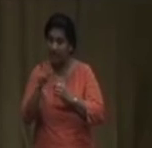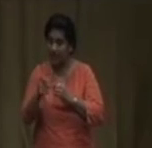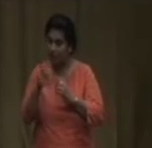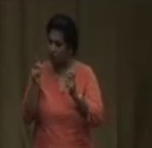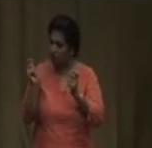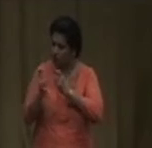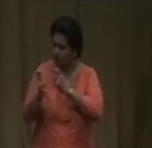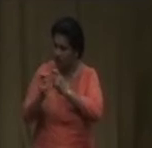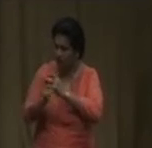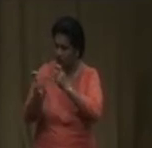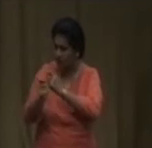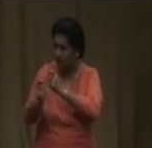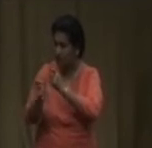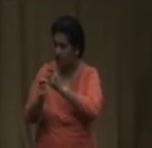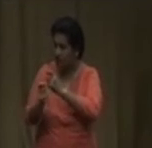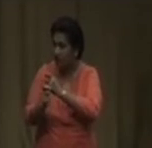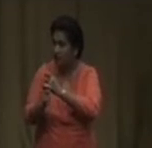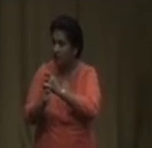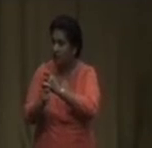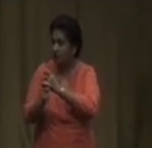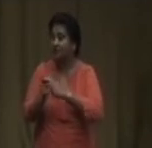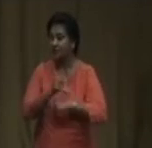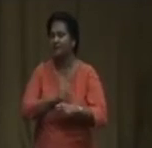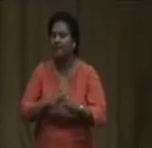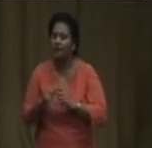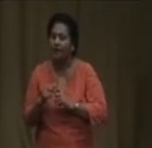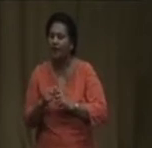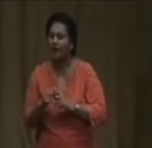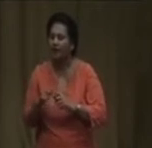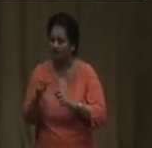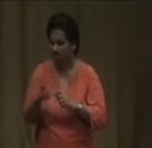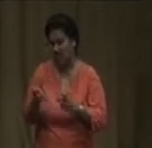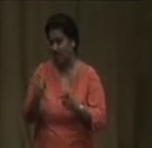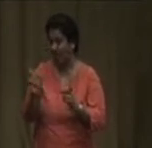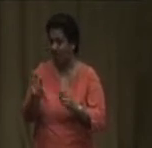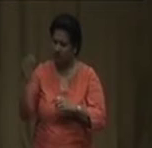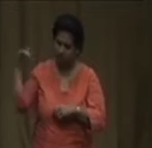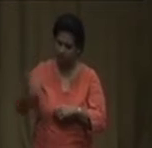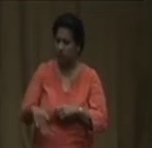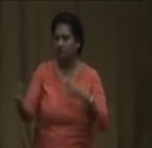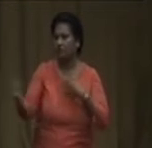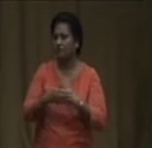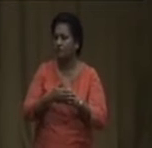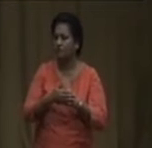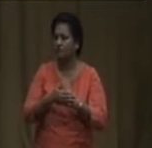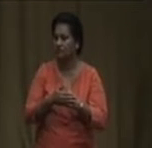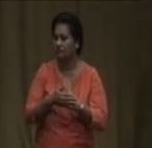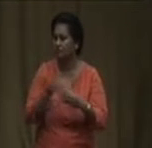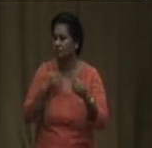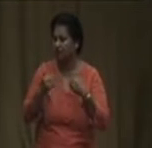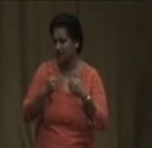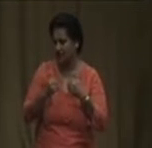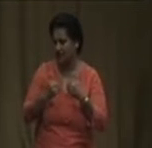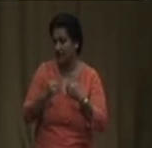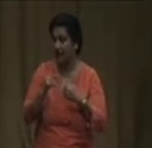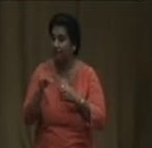made or are made, Athabasca University will face a financial crisis in 2018. But